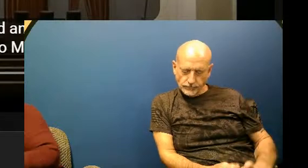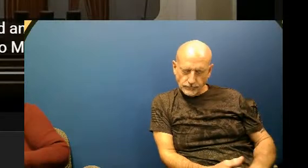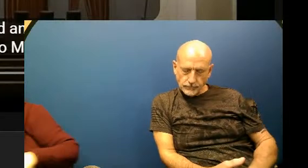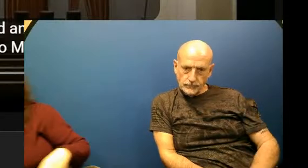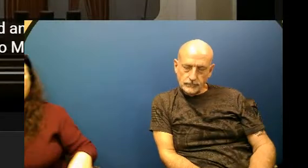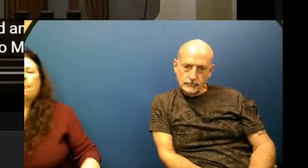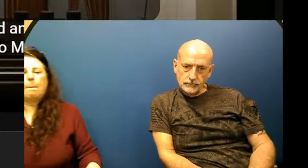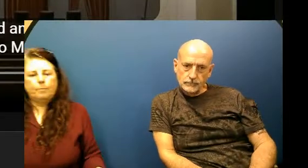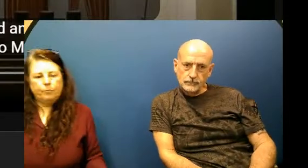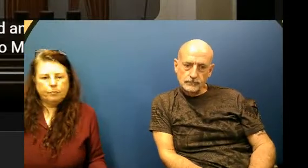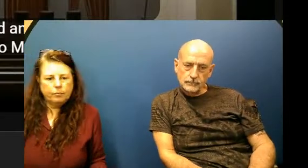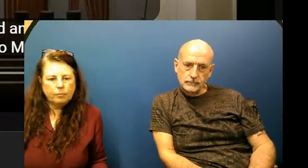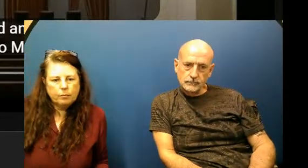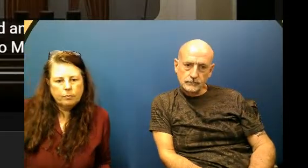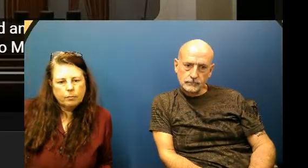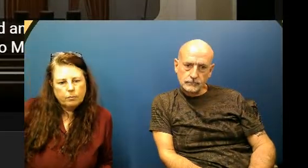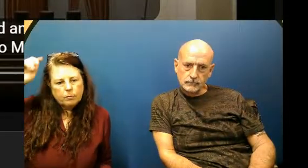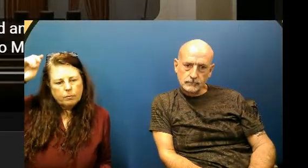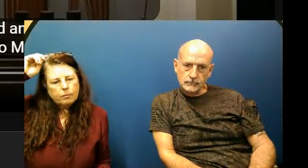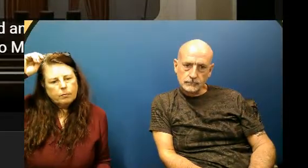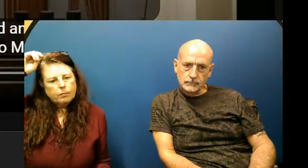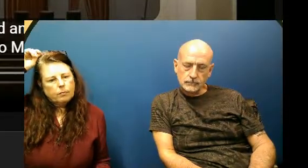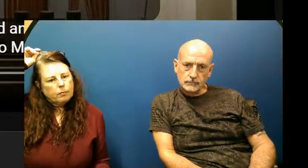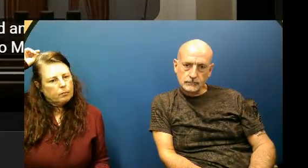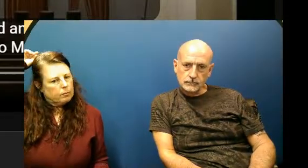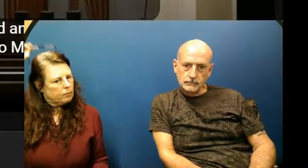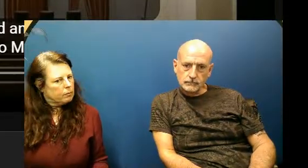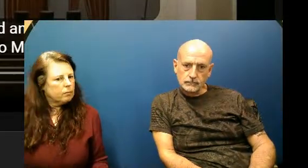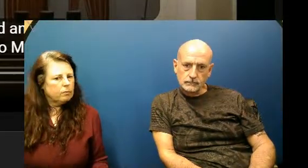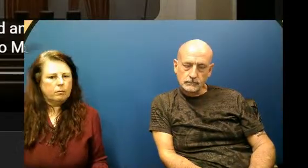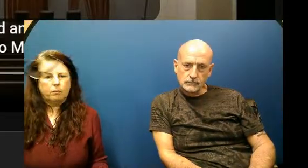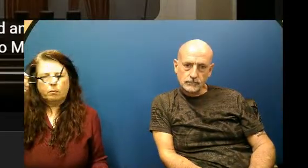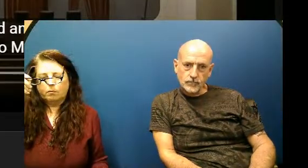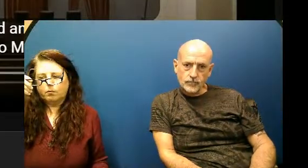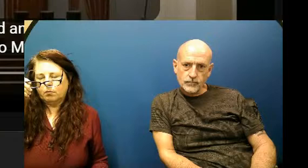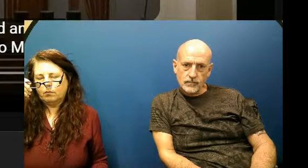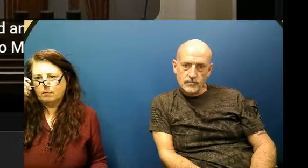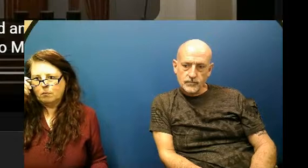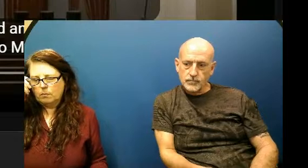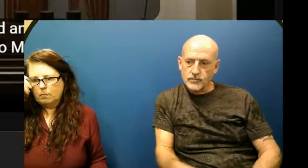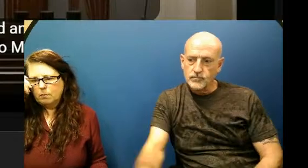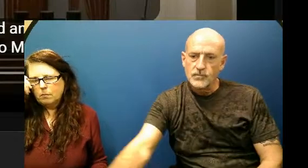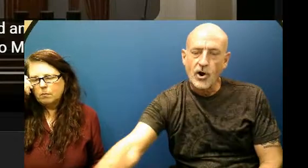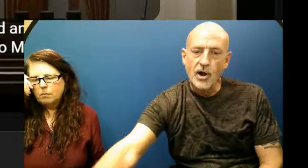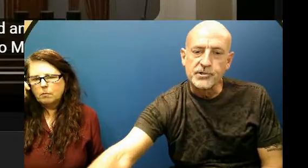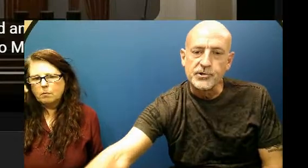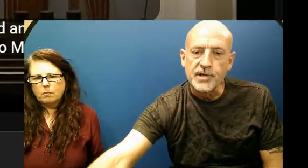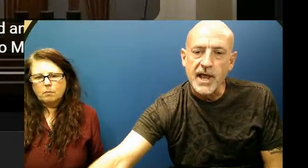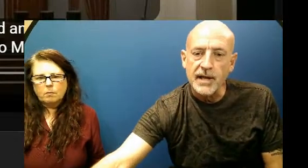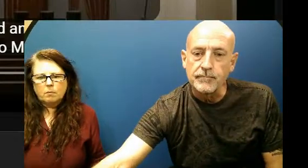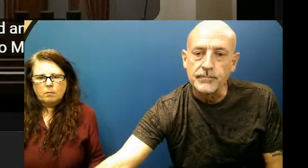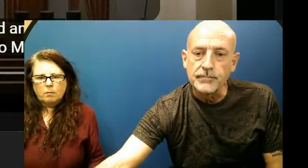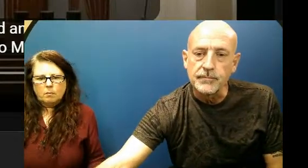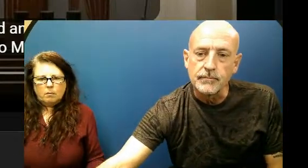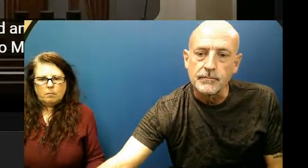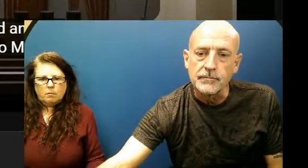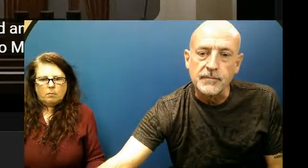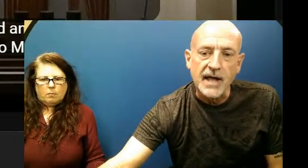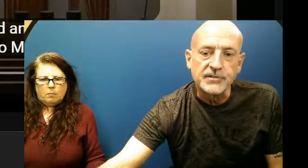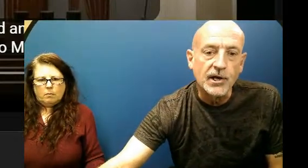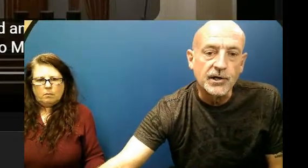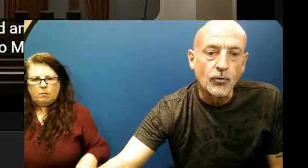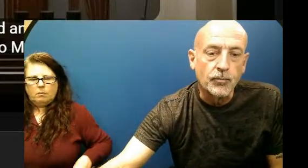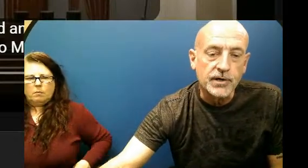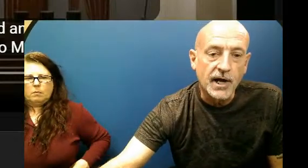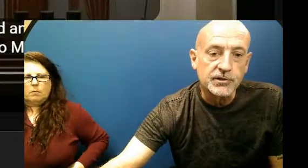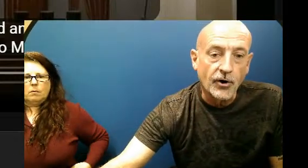you can do is throw them into the general process. Thank you, we think that's the minimum that should be done here. Thank you, Counsel. All right, but you can't.